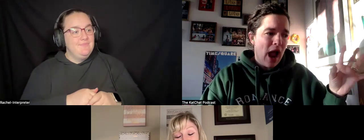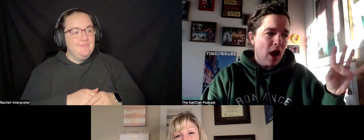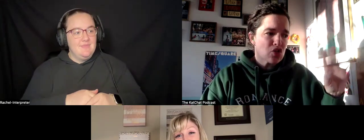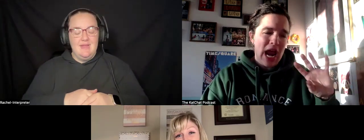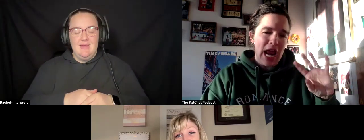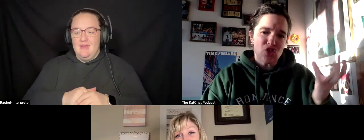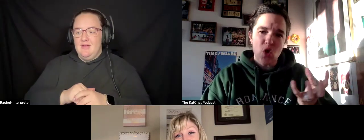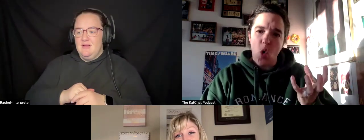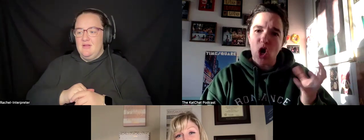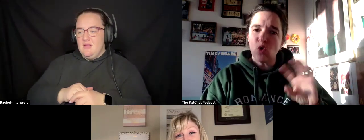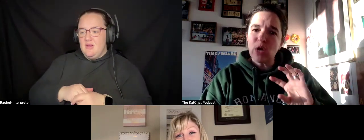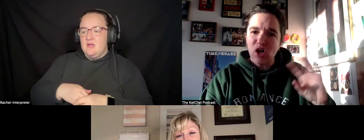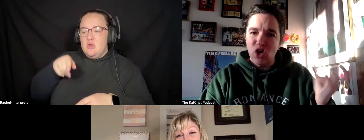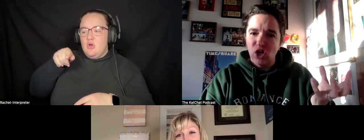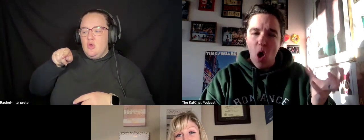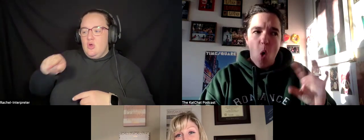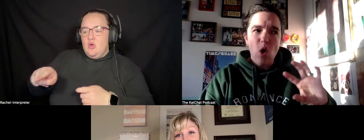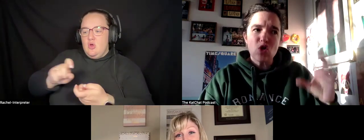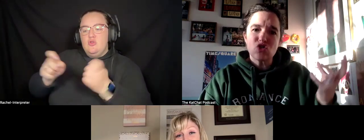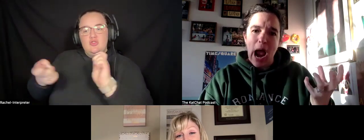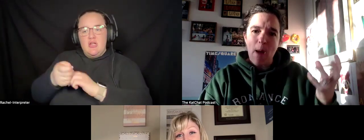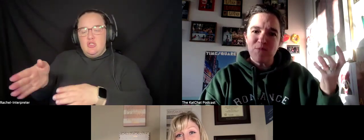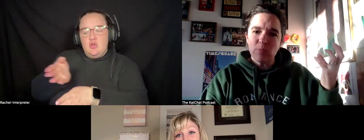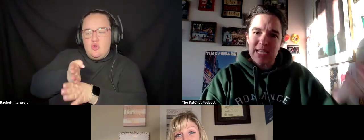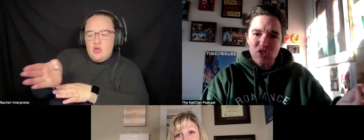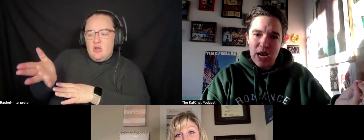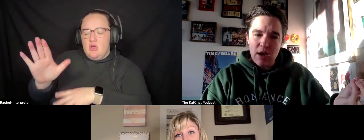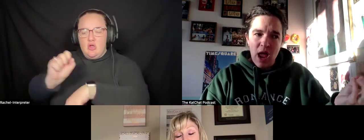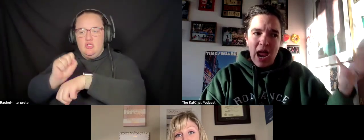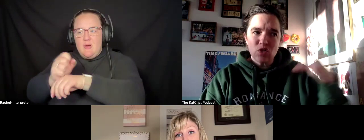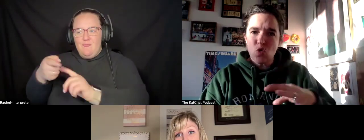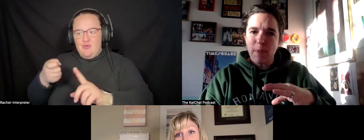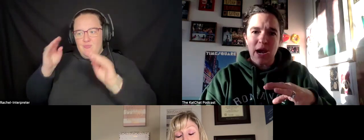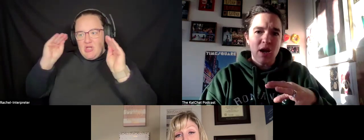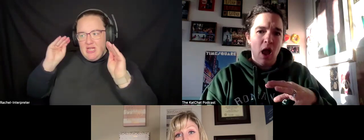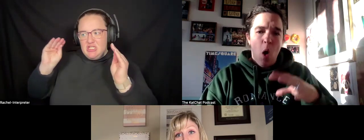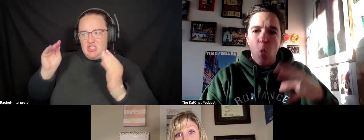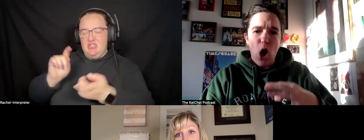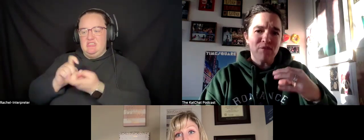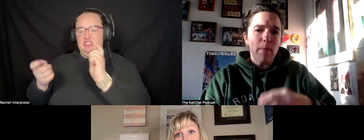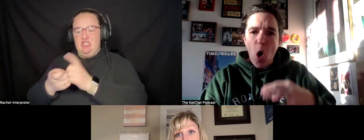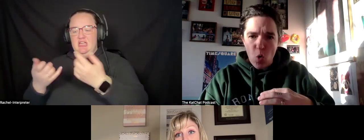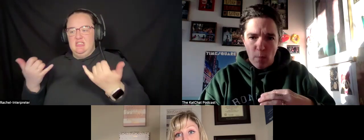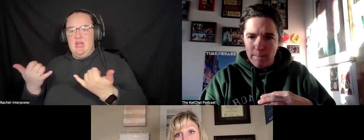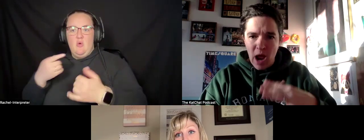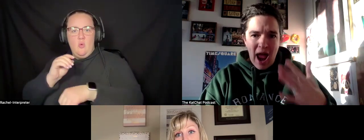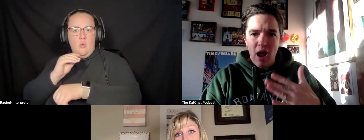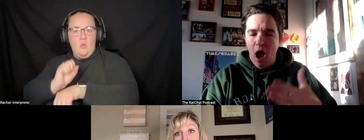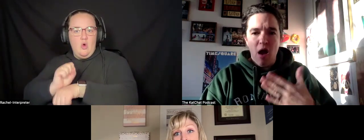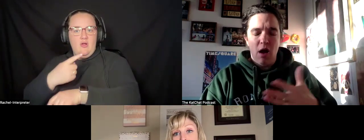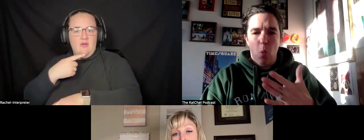What made you like change your career or your job from teaching into being work from